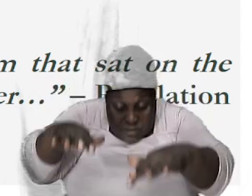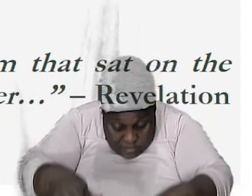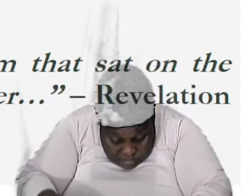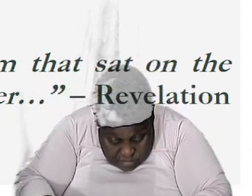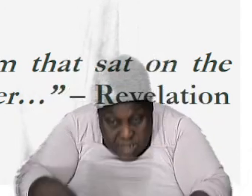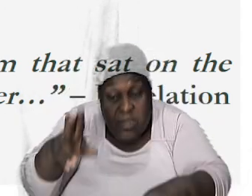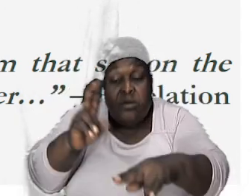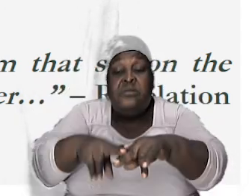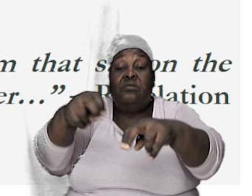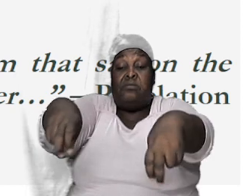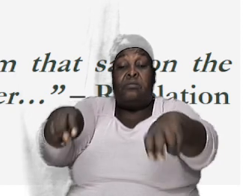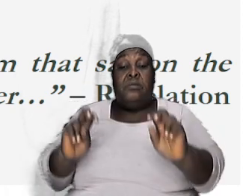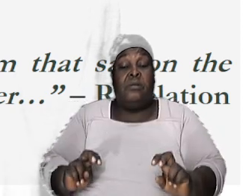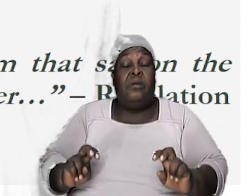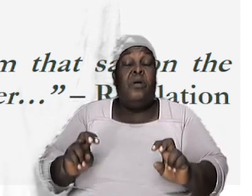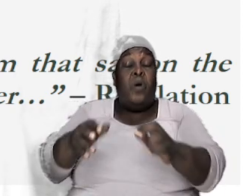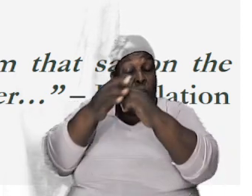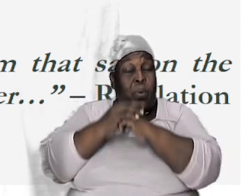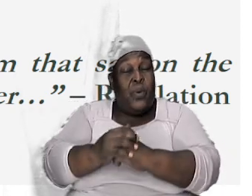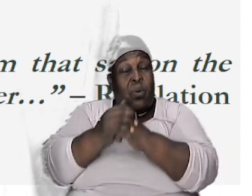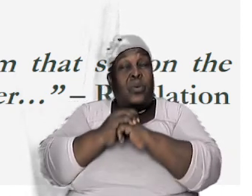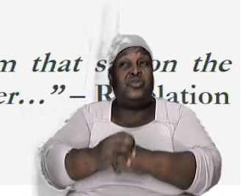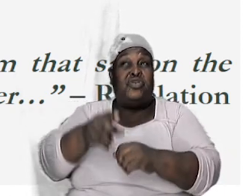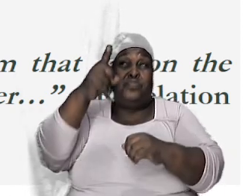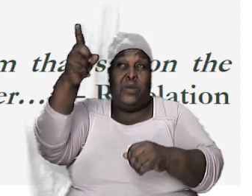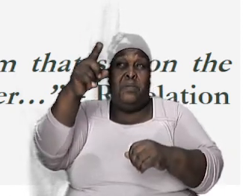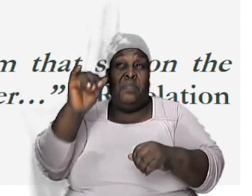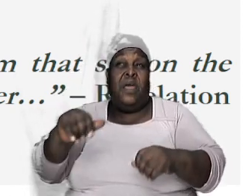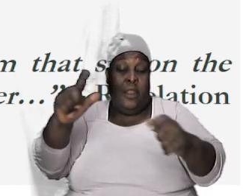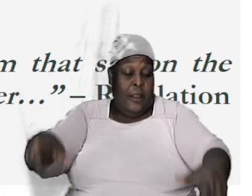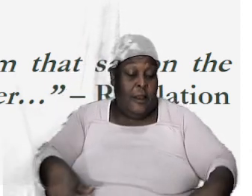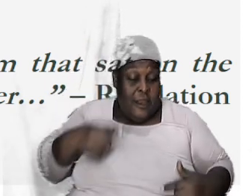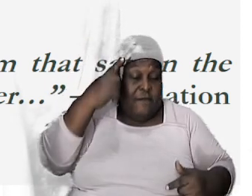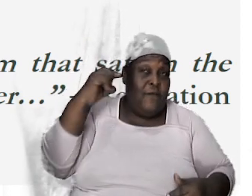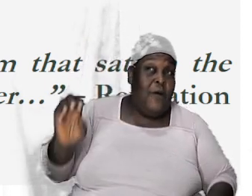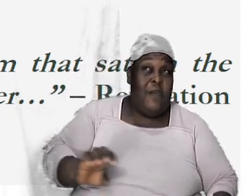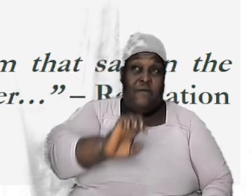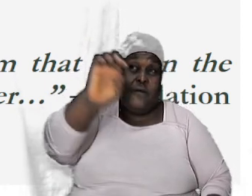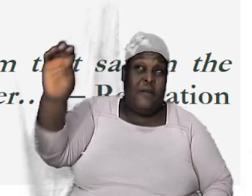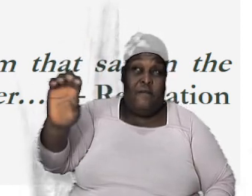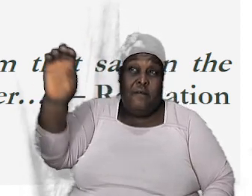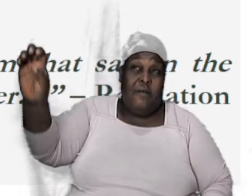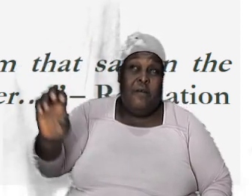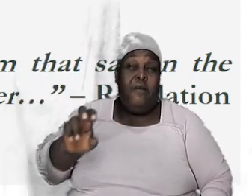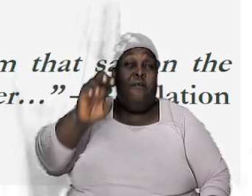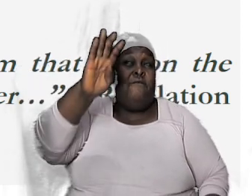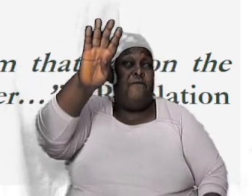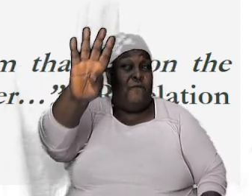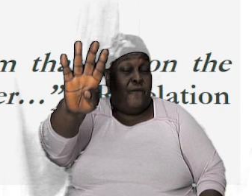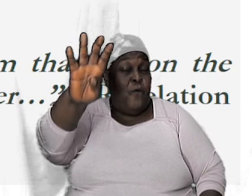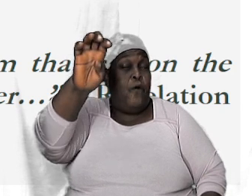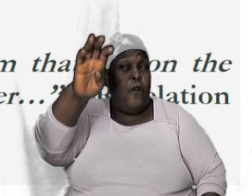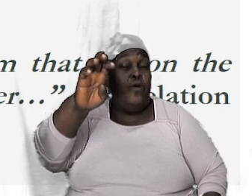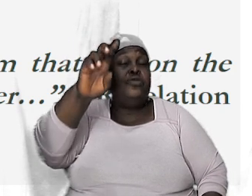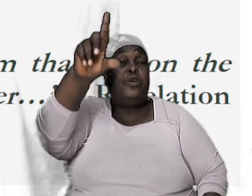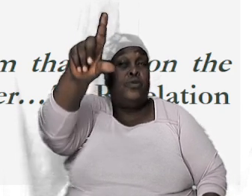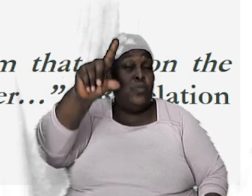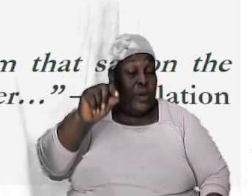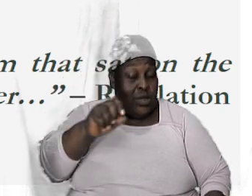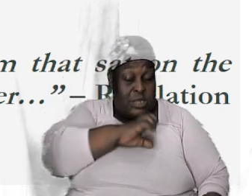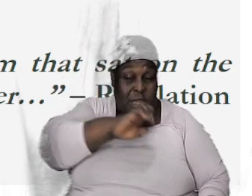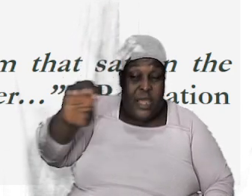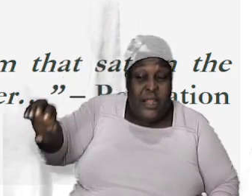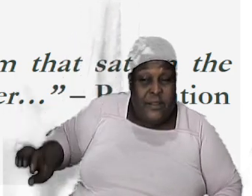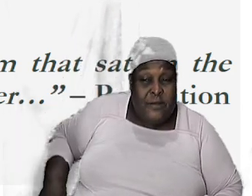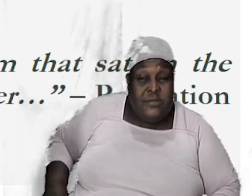liveth forever and ever. And for the record, the 4 and 20 elders, there is a representation, praise